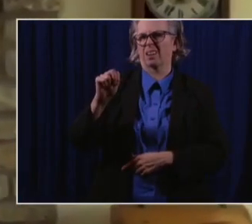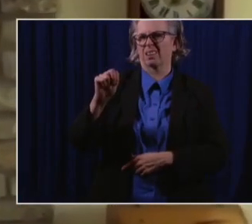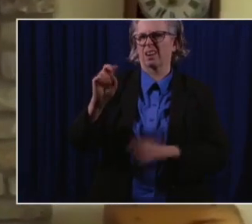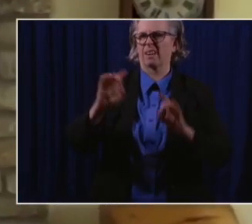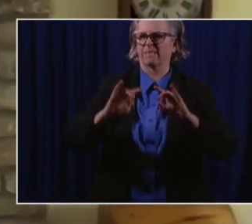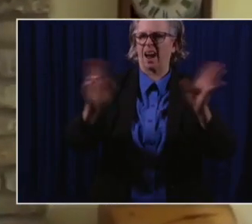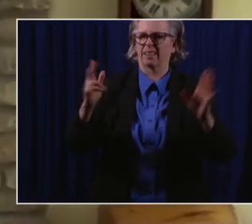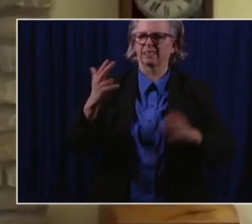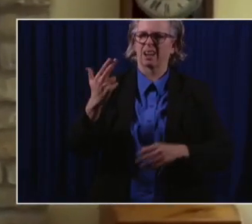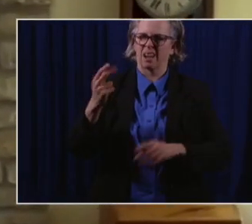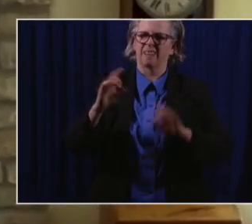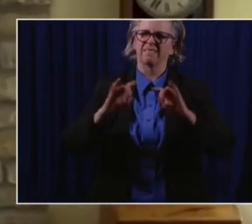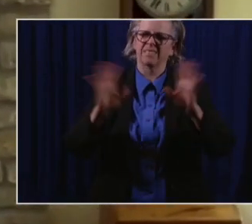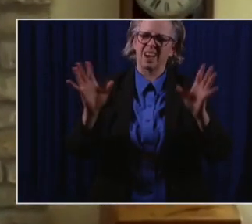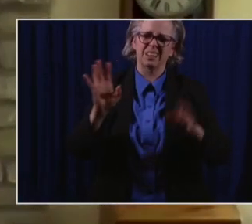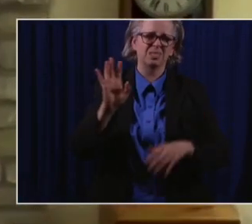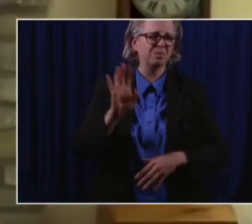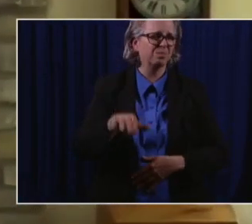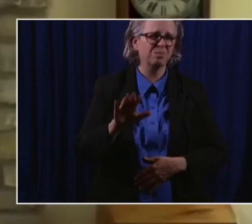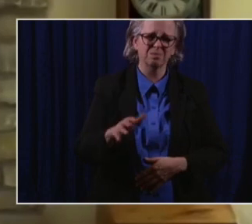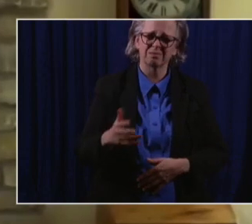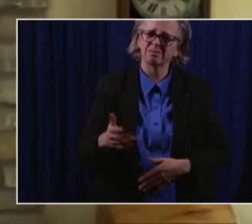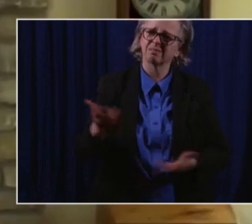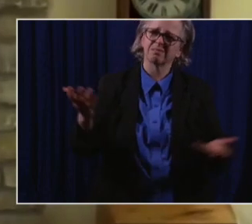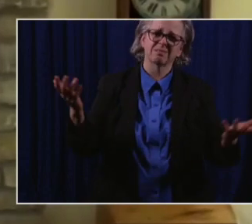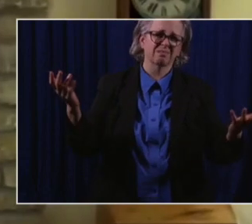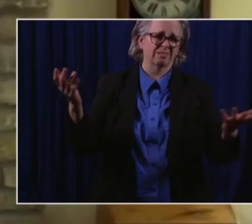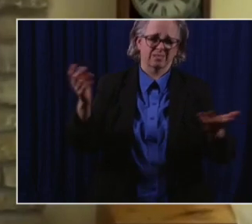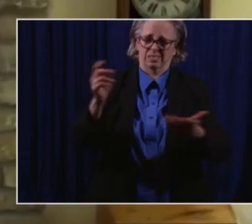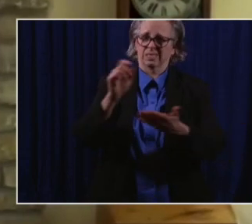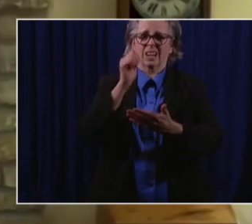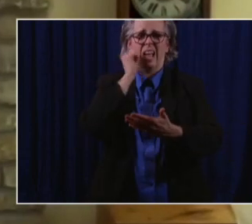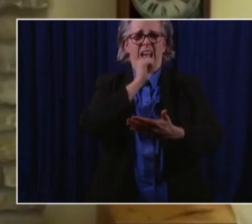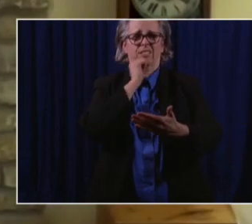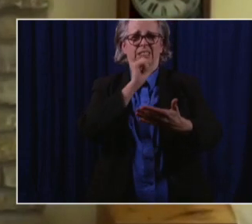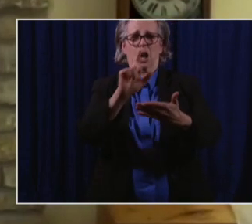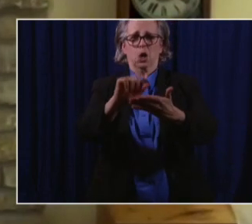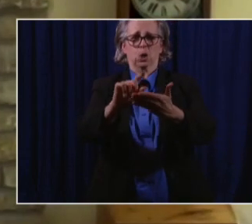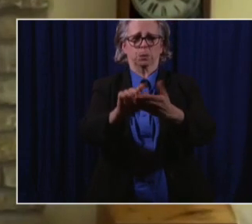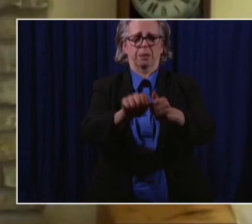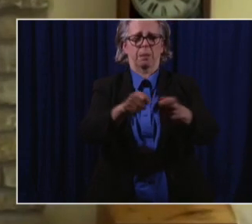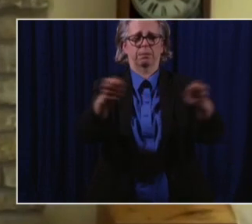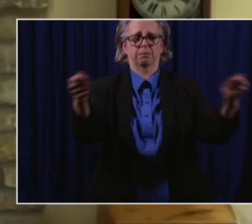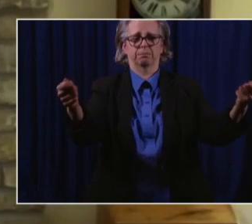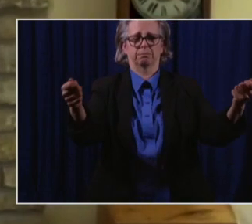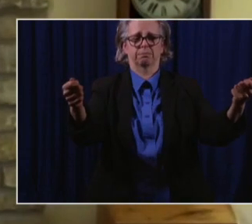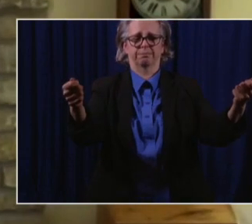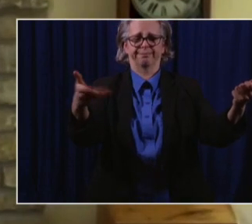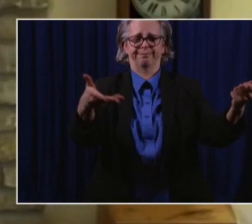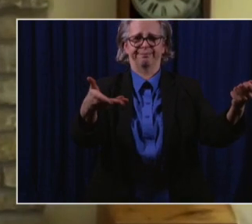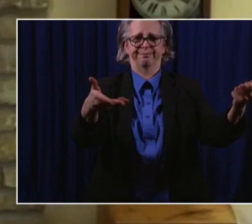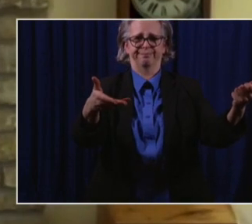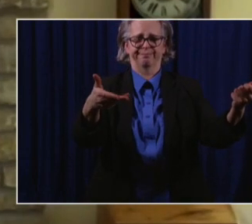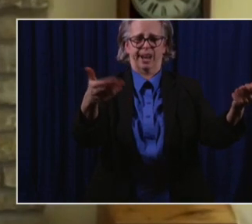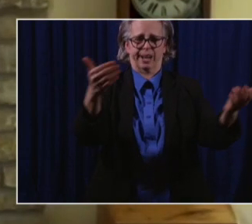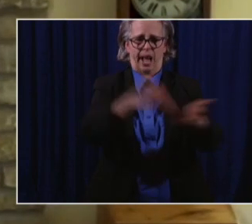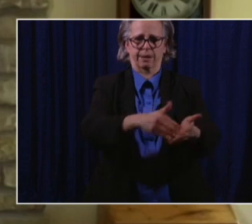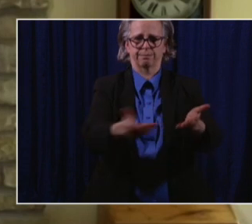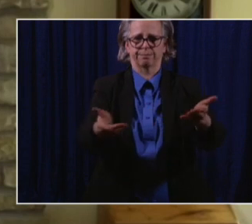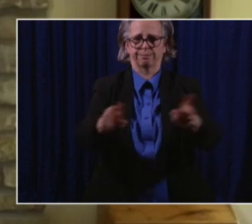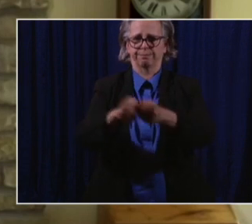things that we see literally every single day. Our fellow Ohioans injured or killed through